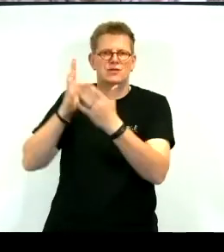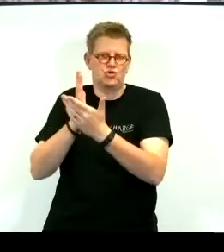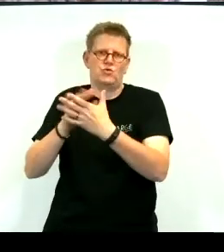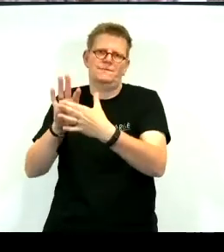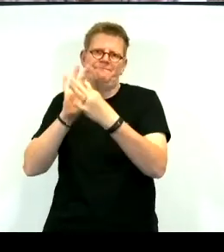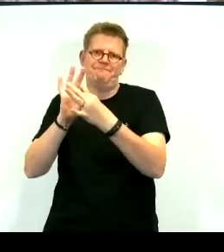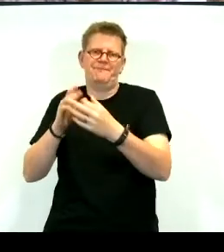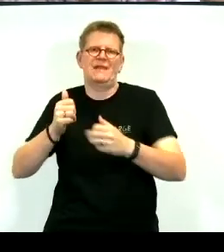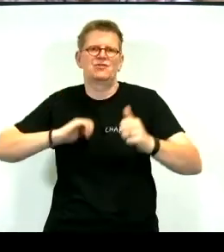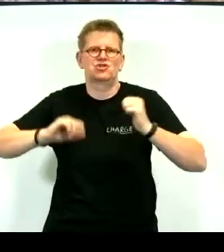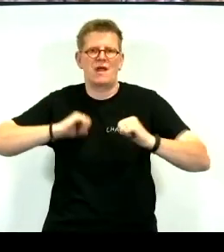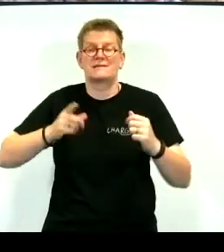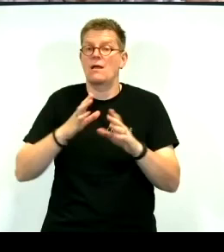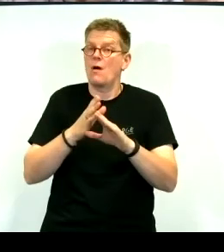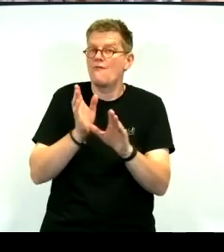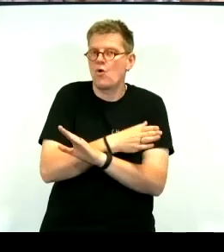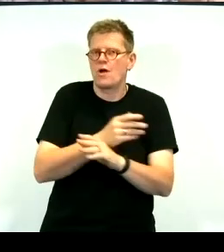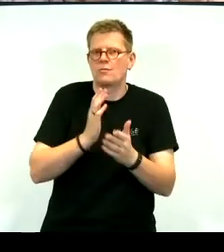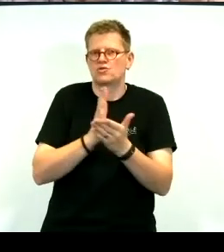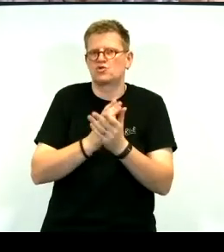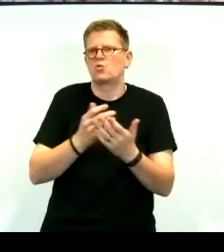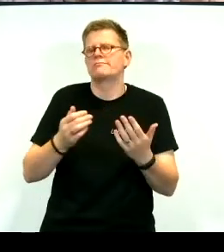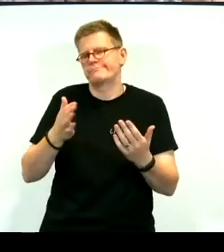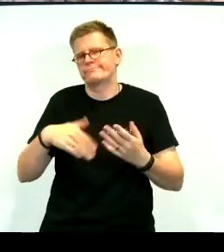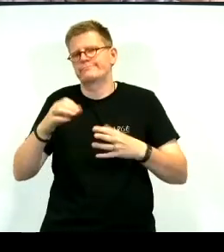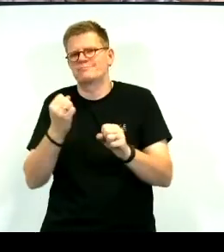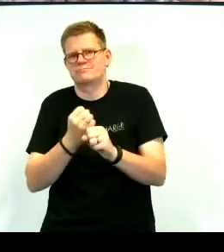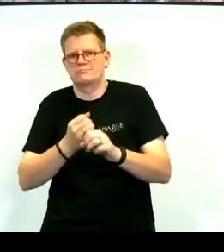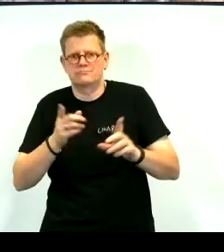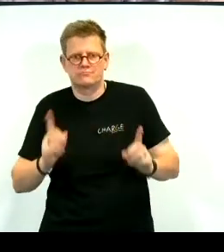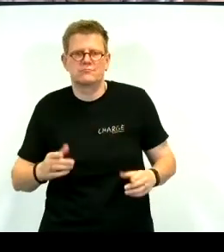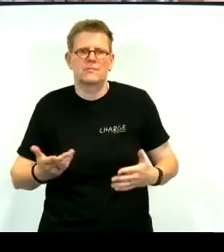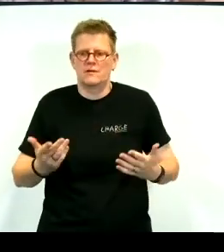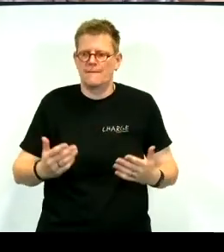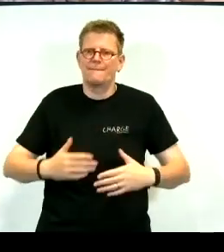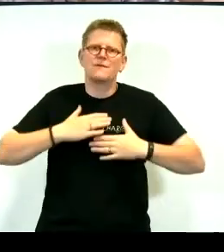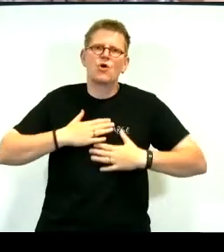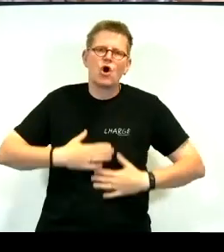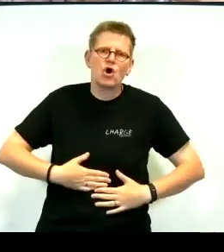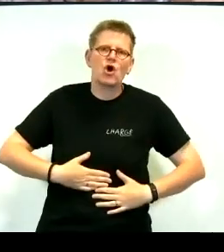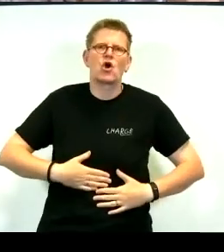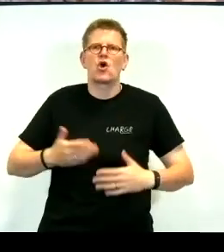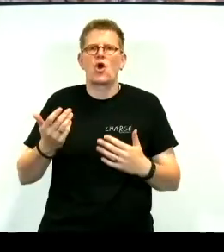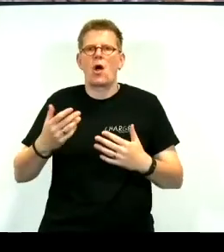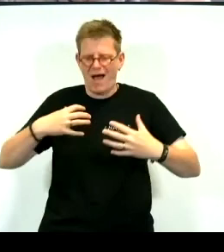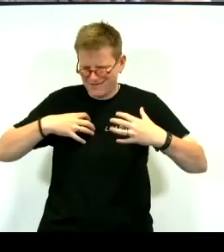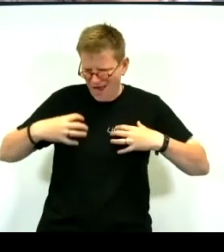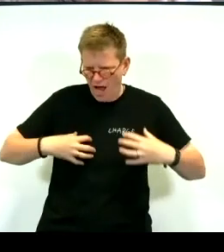on naming body parts and learning to localize where you're feeling hurt.